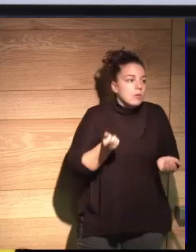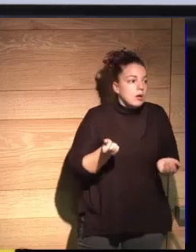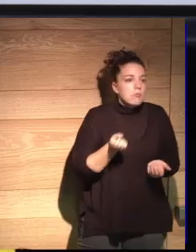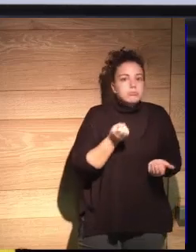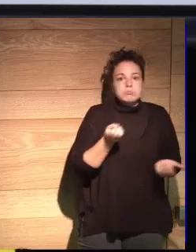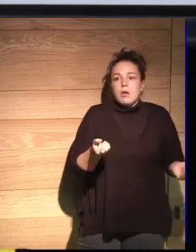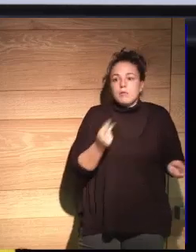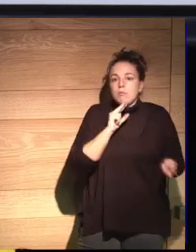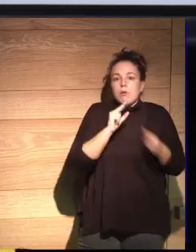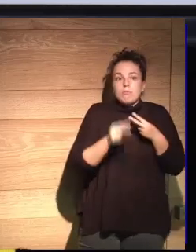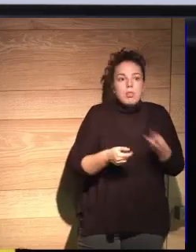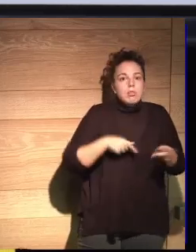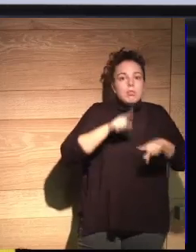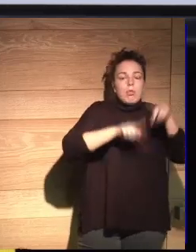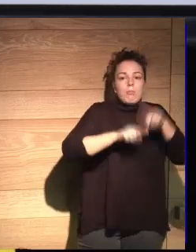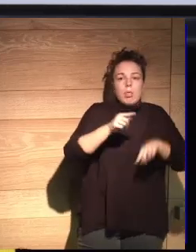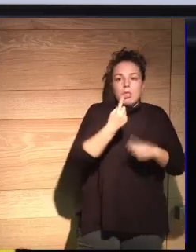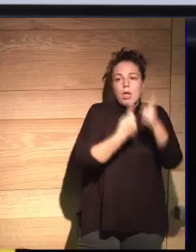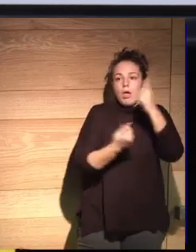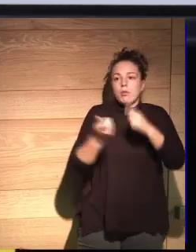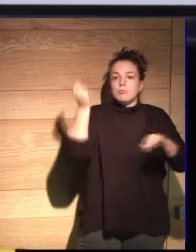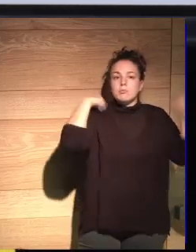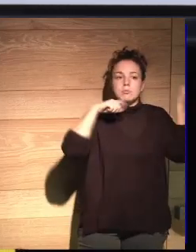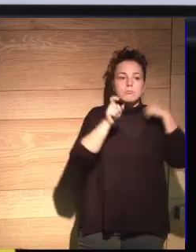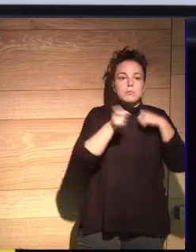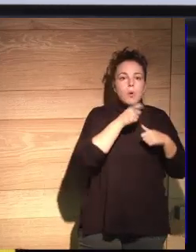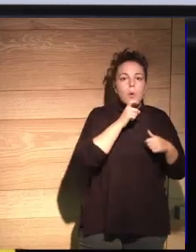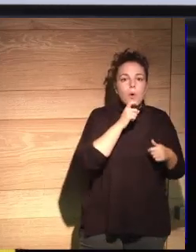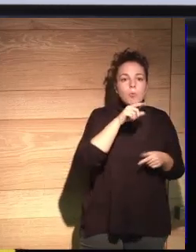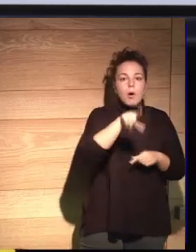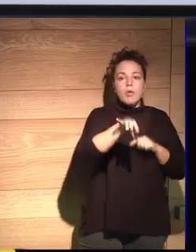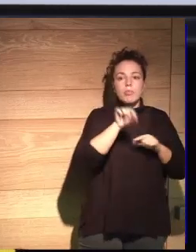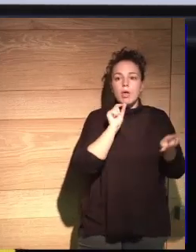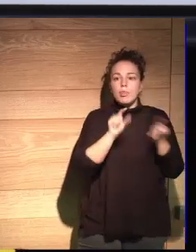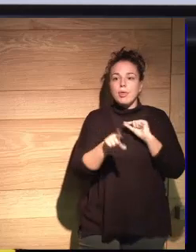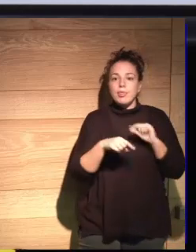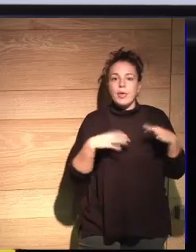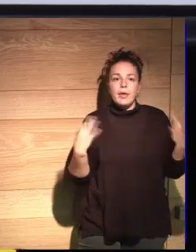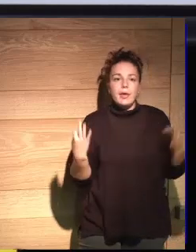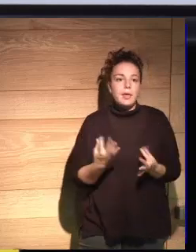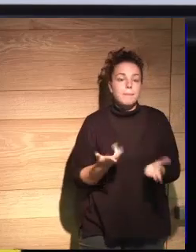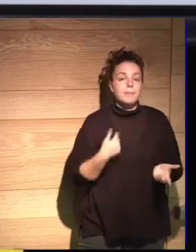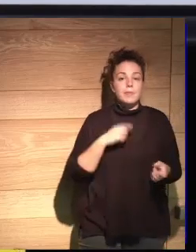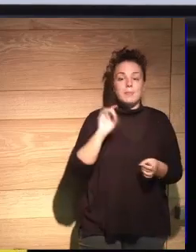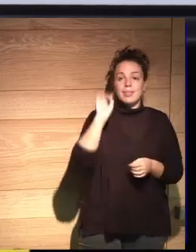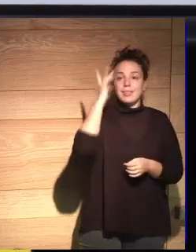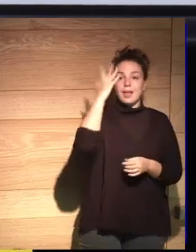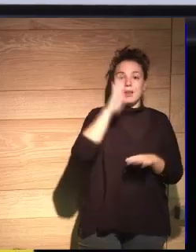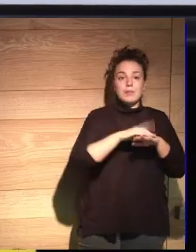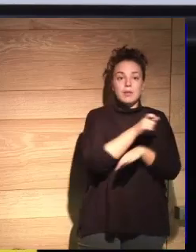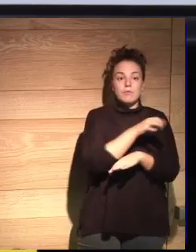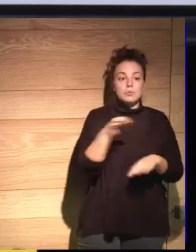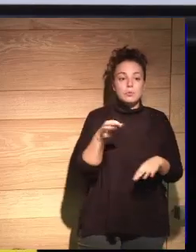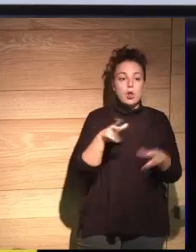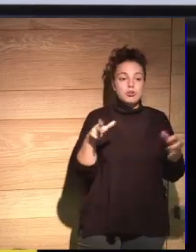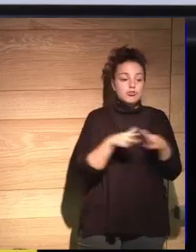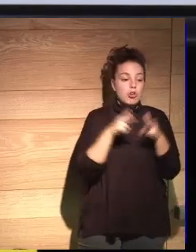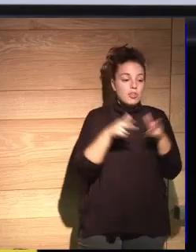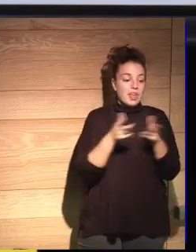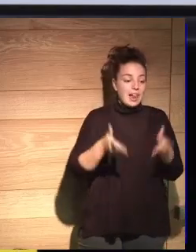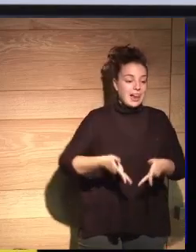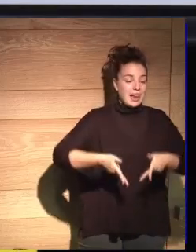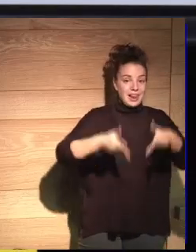be is, I don't know. It depends on how we behave and what we decide. But my ideal of a future is